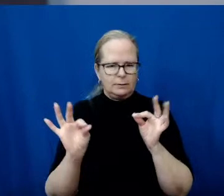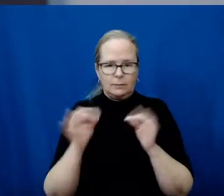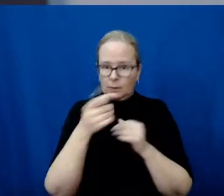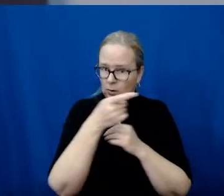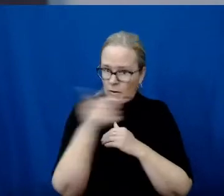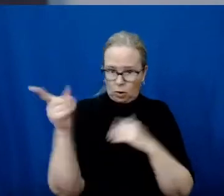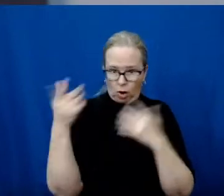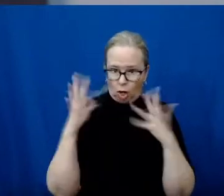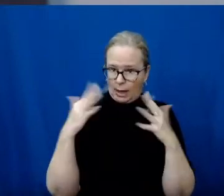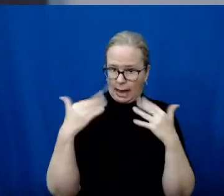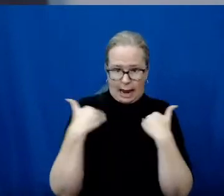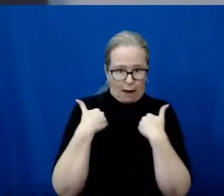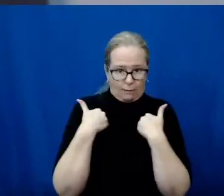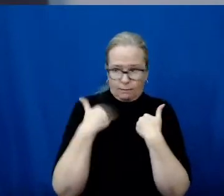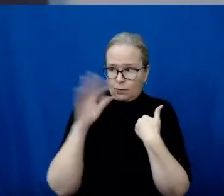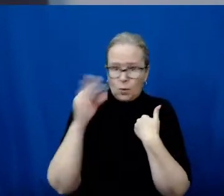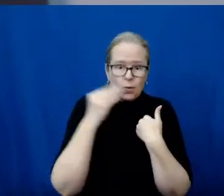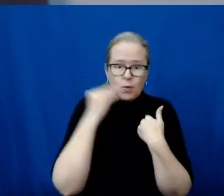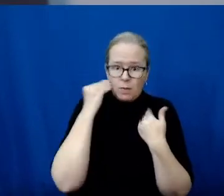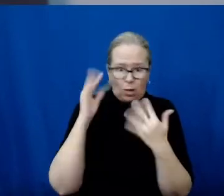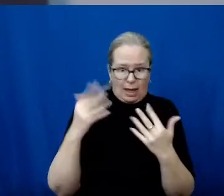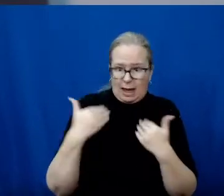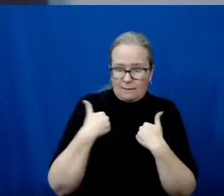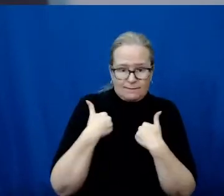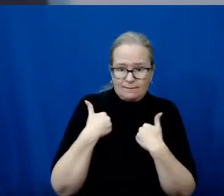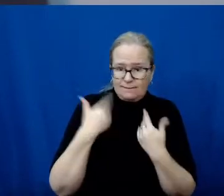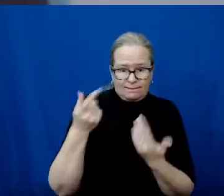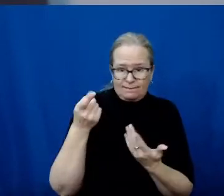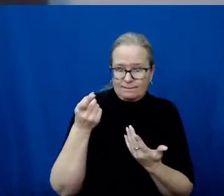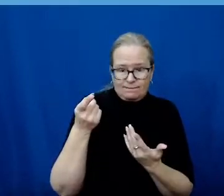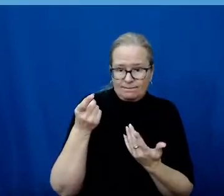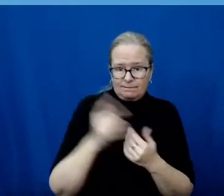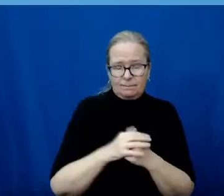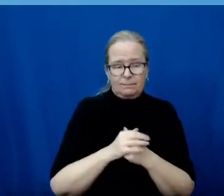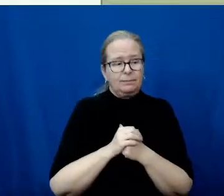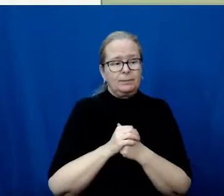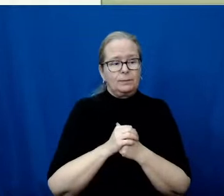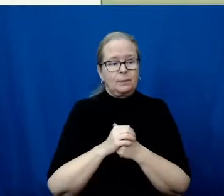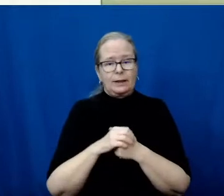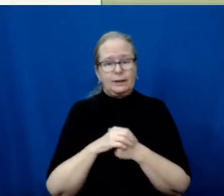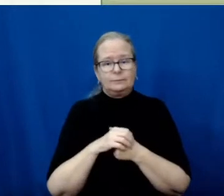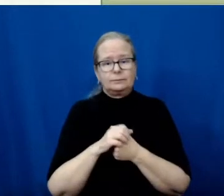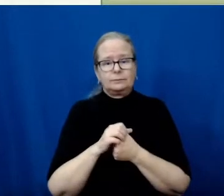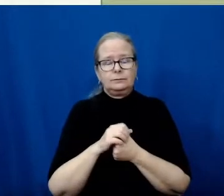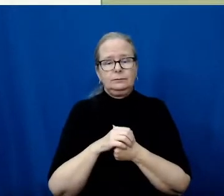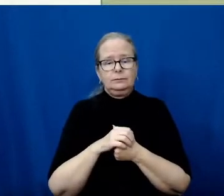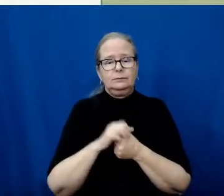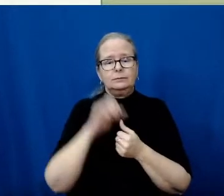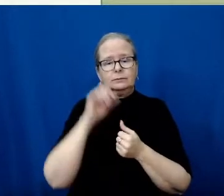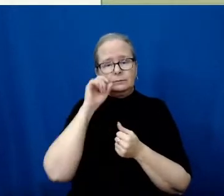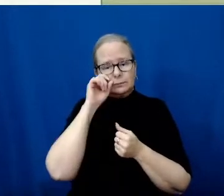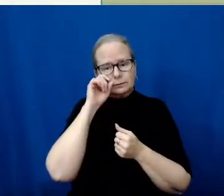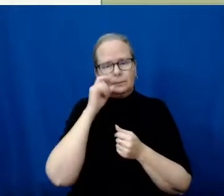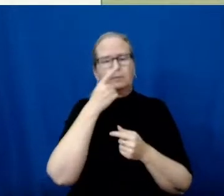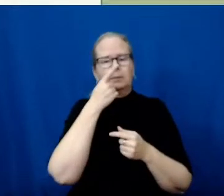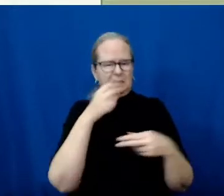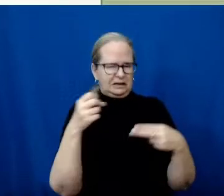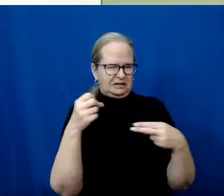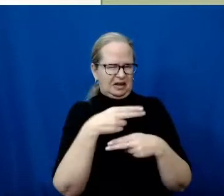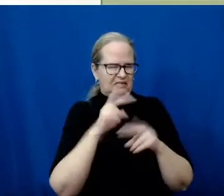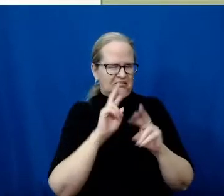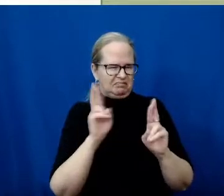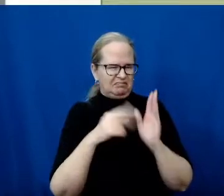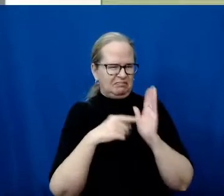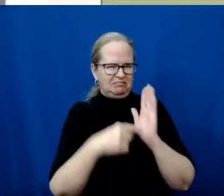resolve that particular challenge. And so if you want to bring up the slide or the website. So what we did